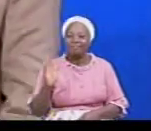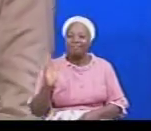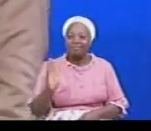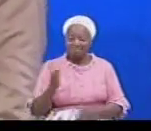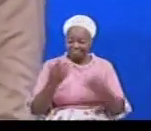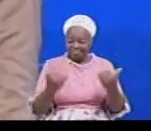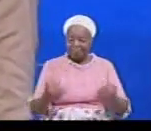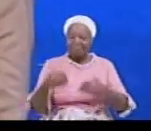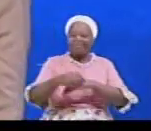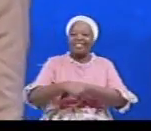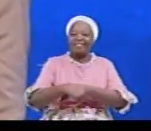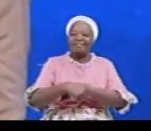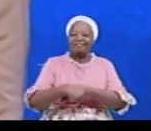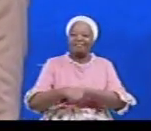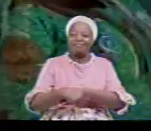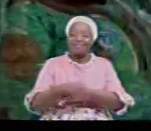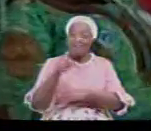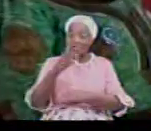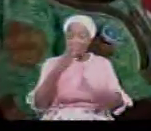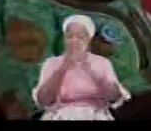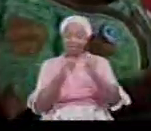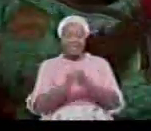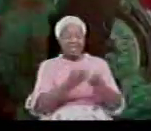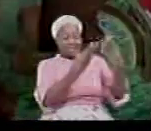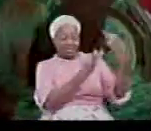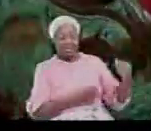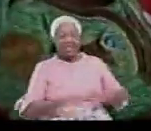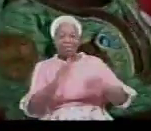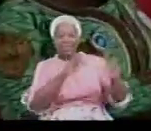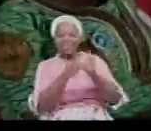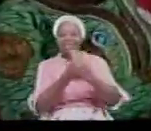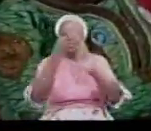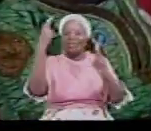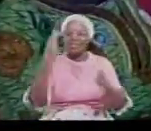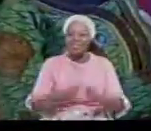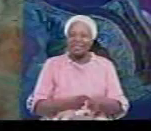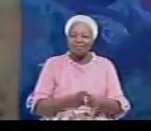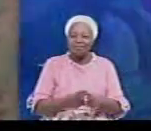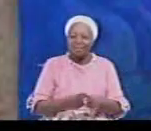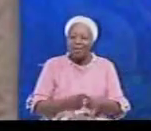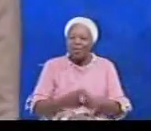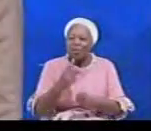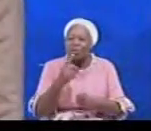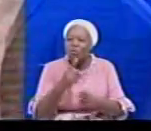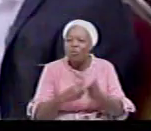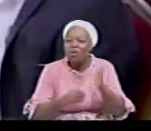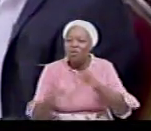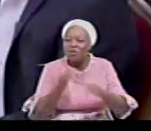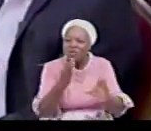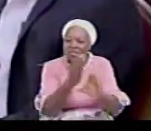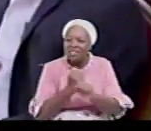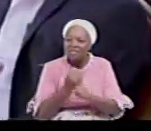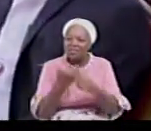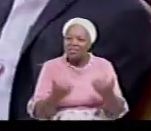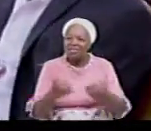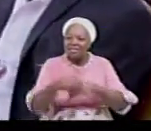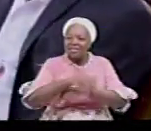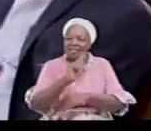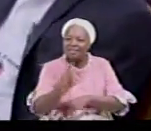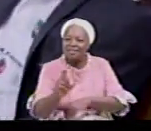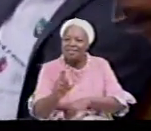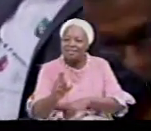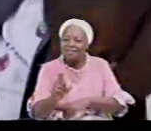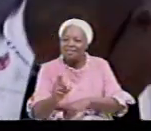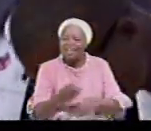Tonight, you receive tender mercy. What do you receive tonight? What are you asking